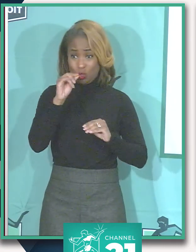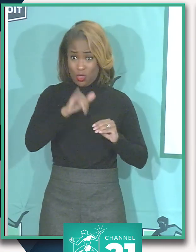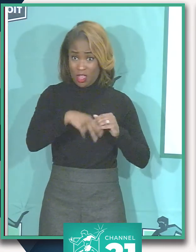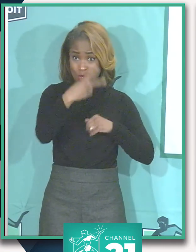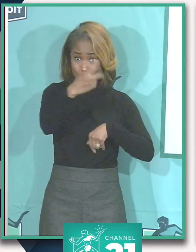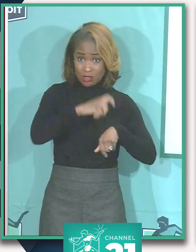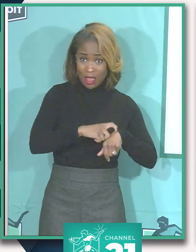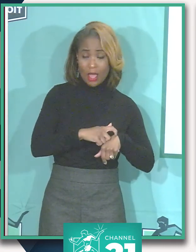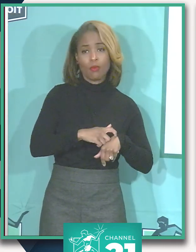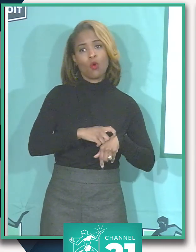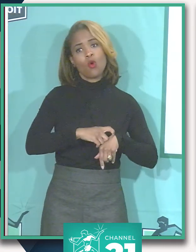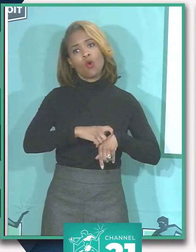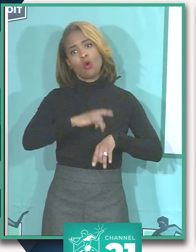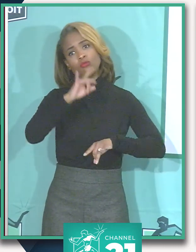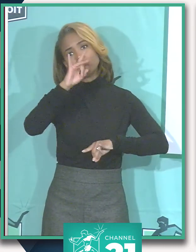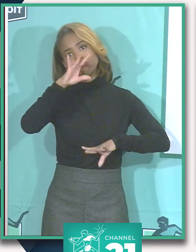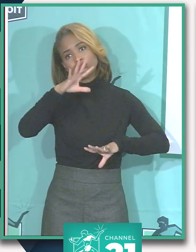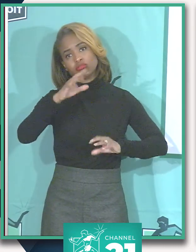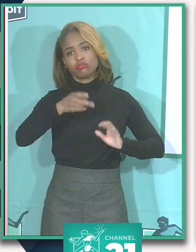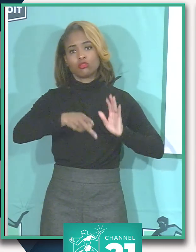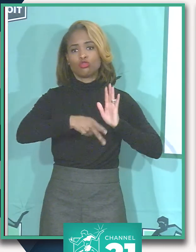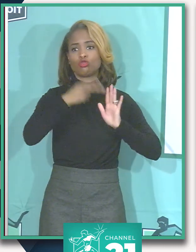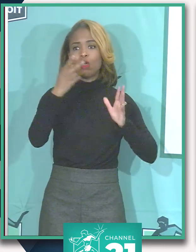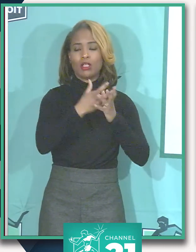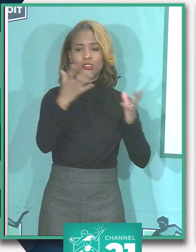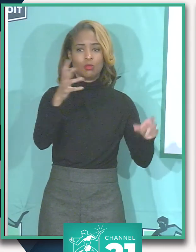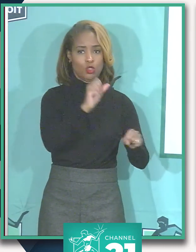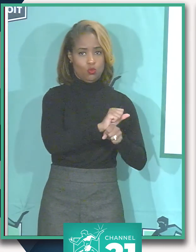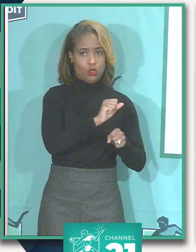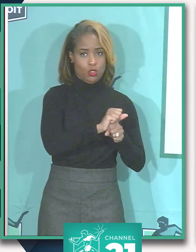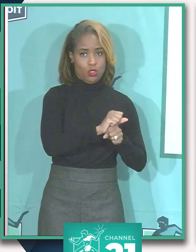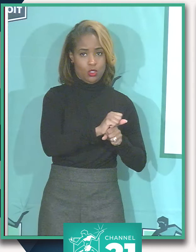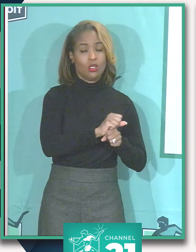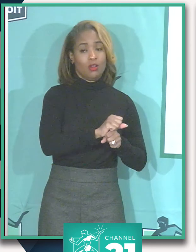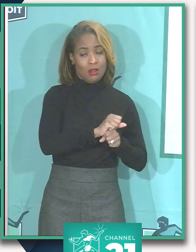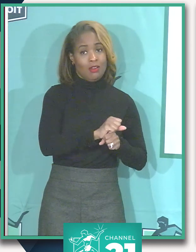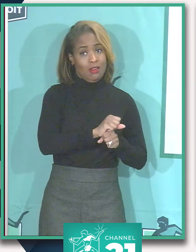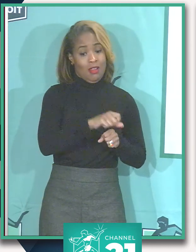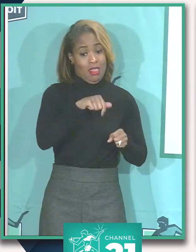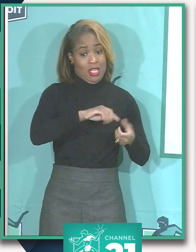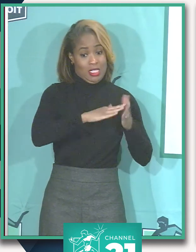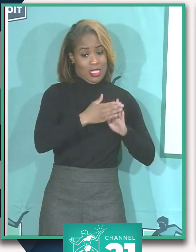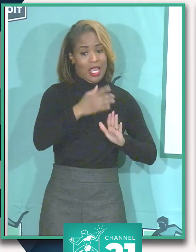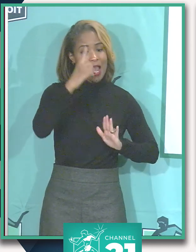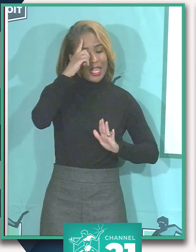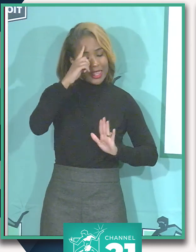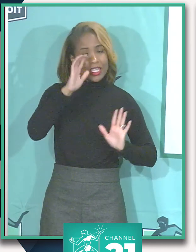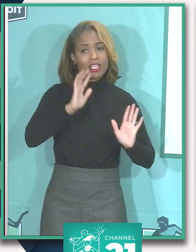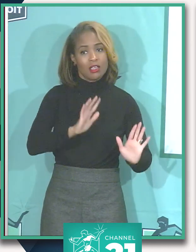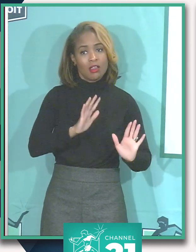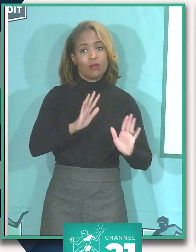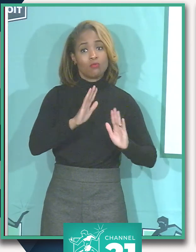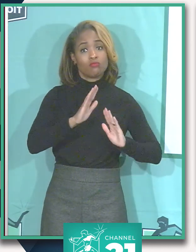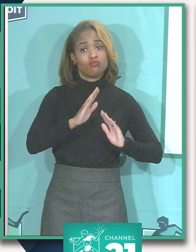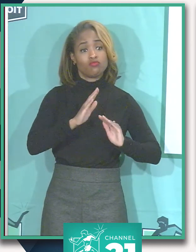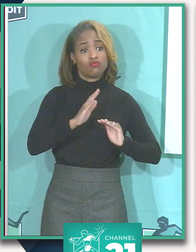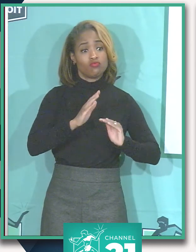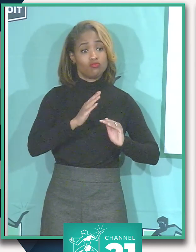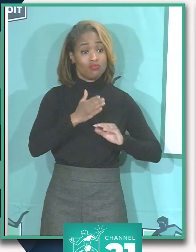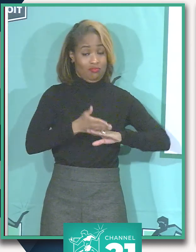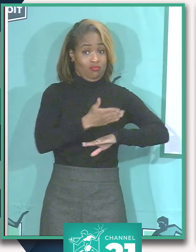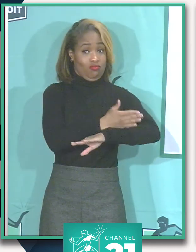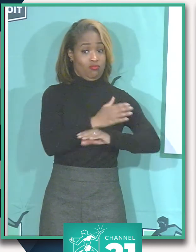is twice as much work. In this city, I think the relative improvement in your health